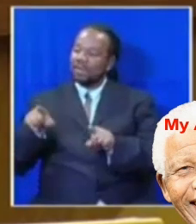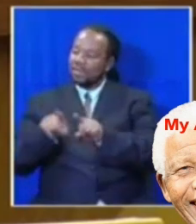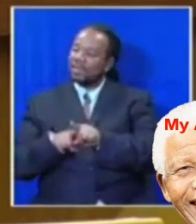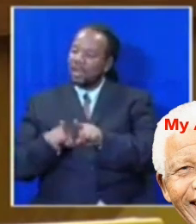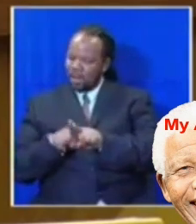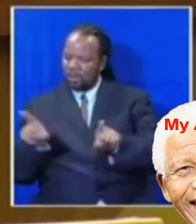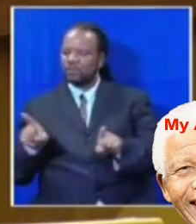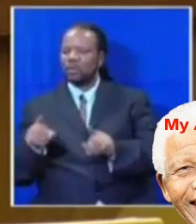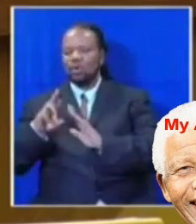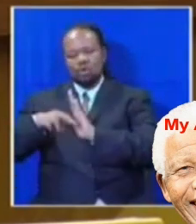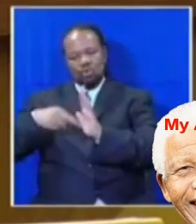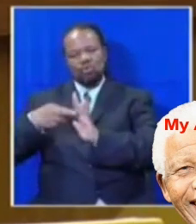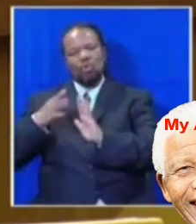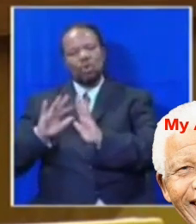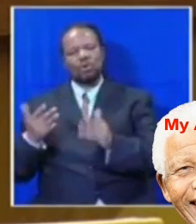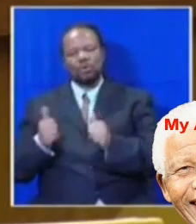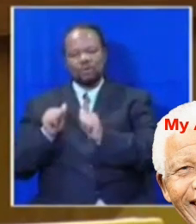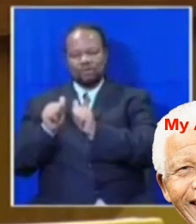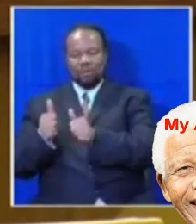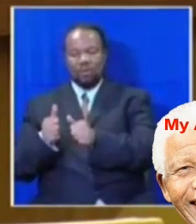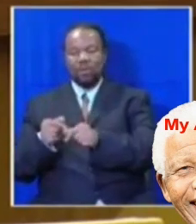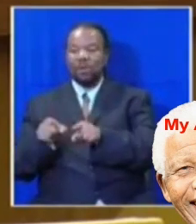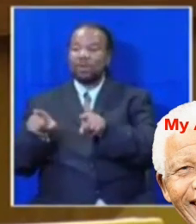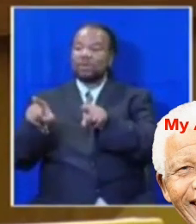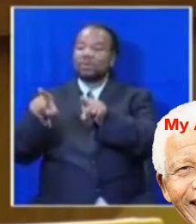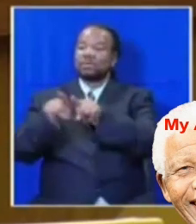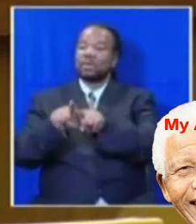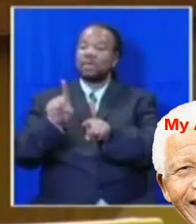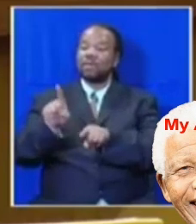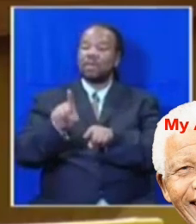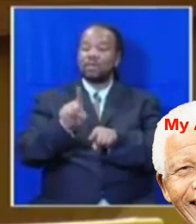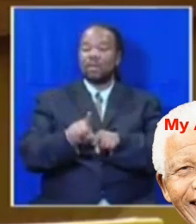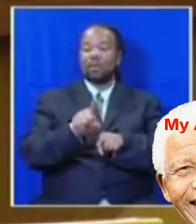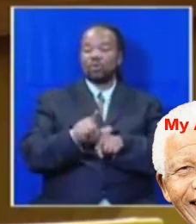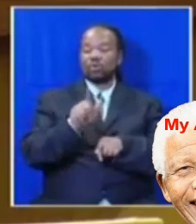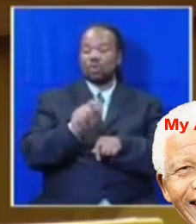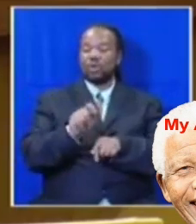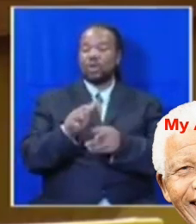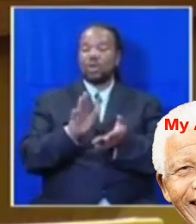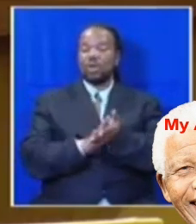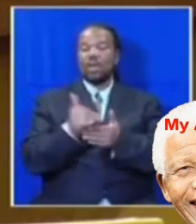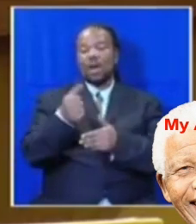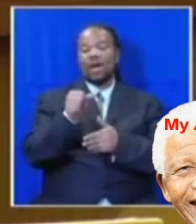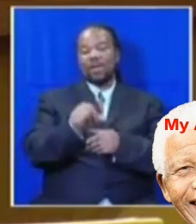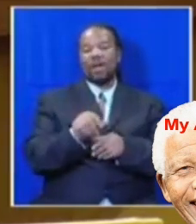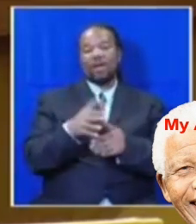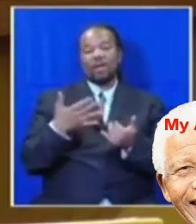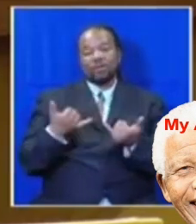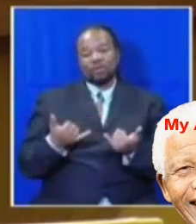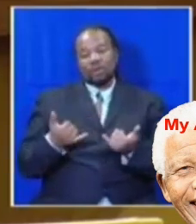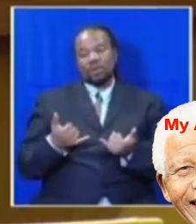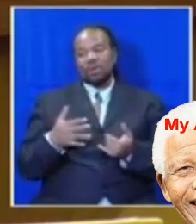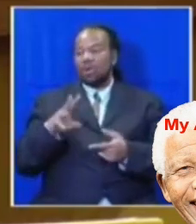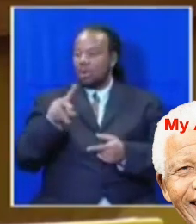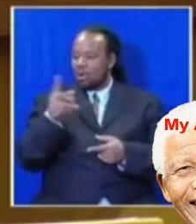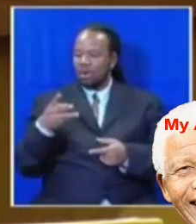I'm quite certain that they too are embarrassed by what you, Honourable Maimane, have made